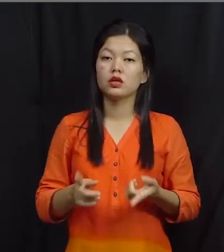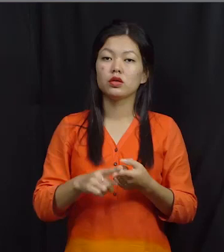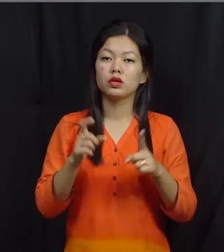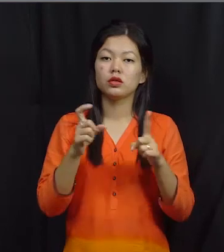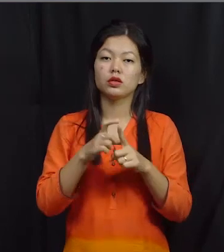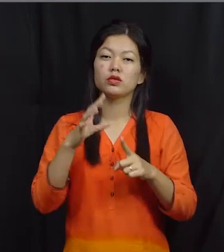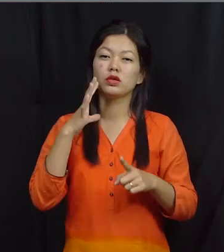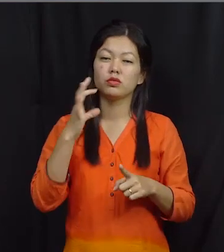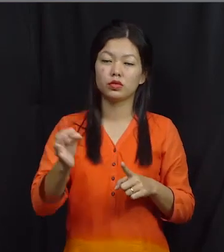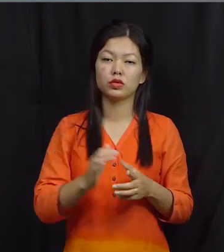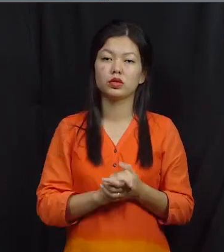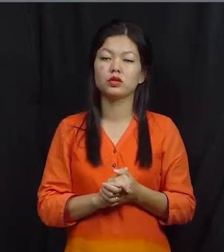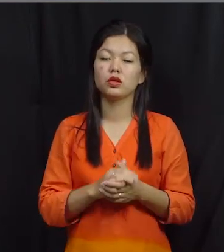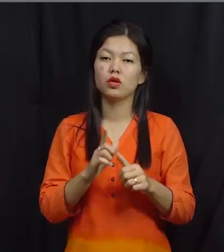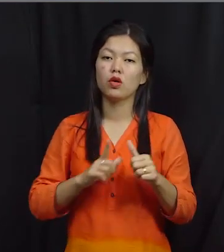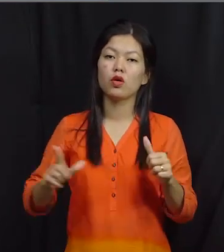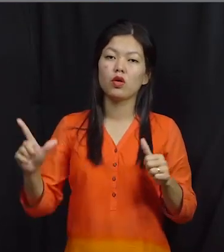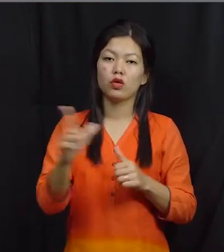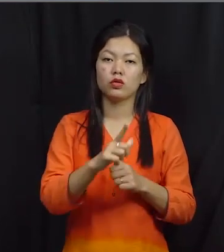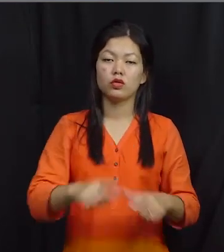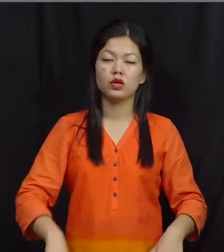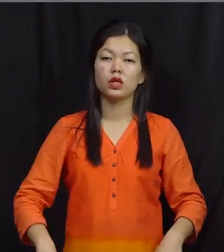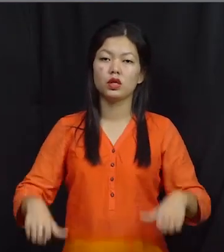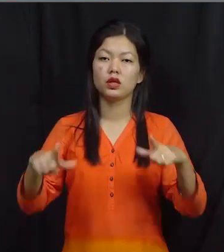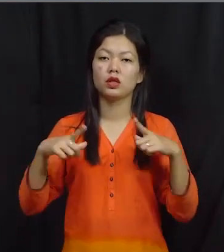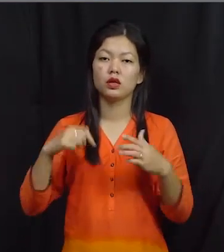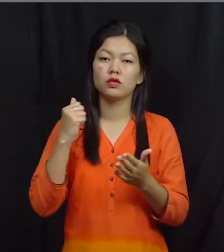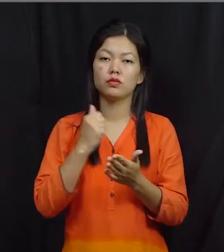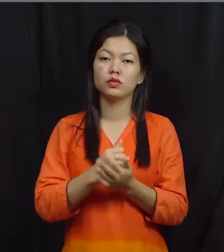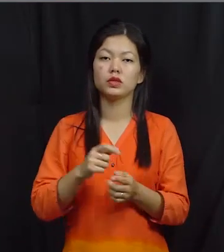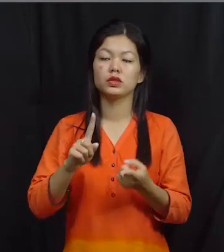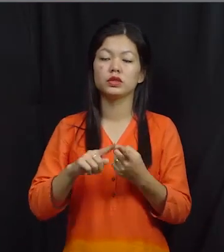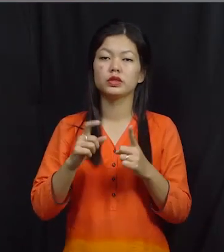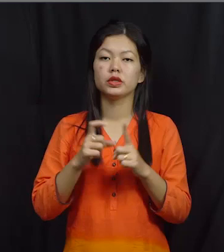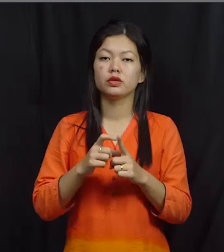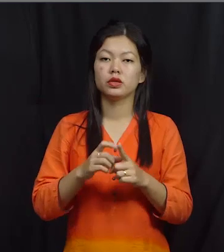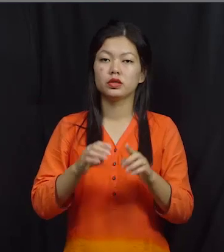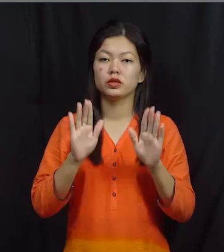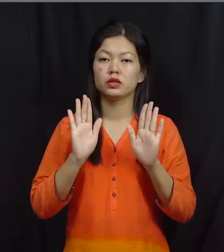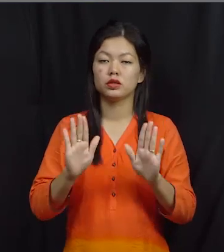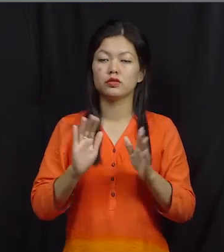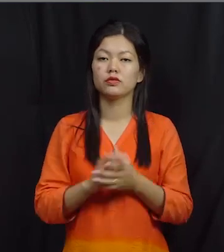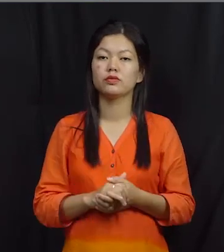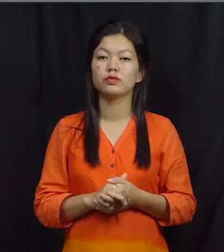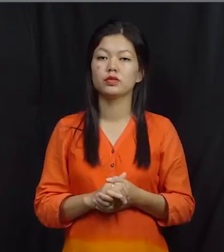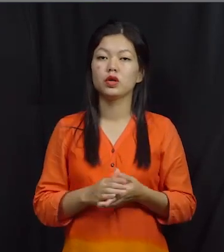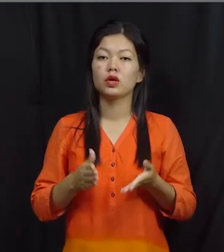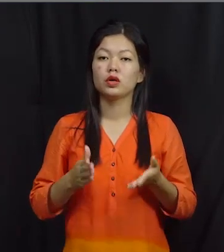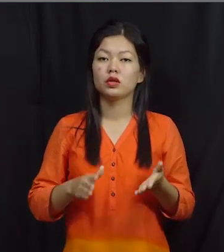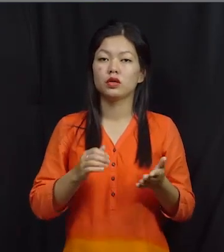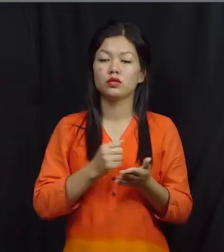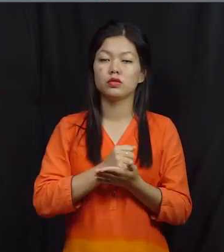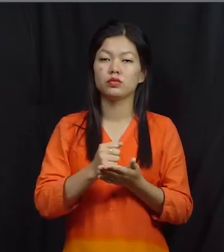our life. We cannot deny it, right? So aims of education, what are some of the aims of education? There